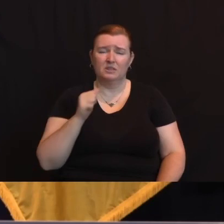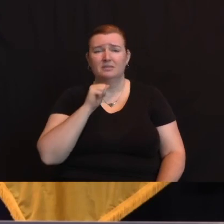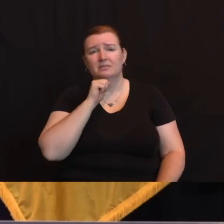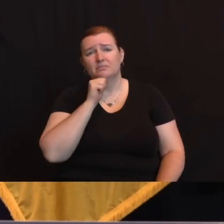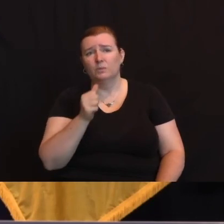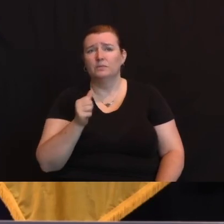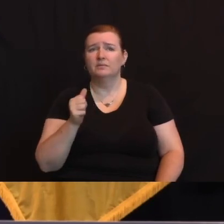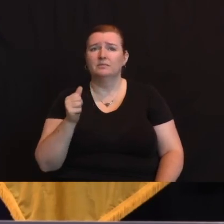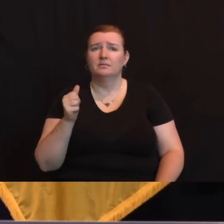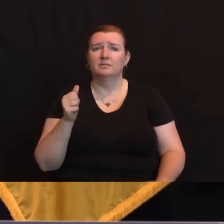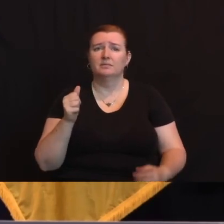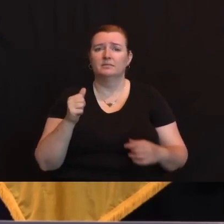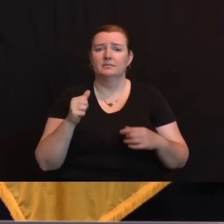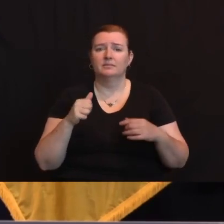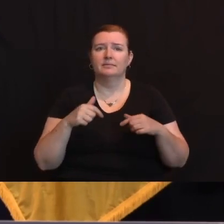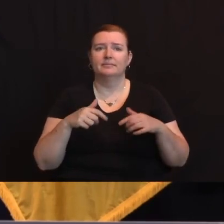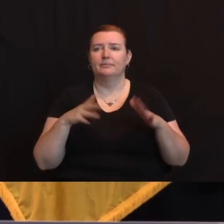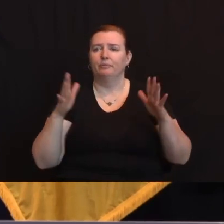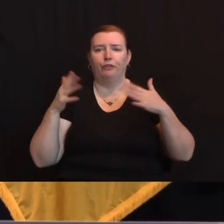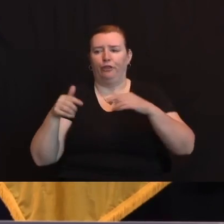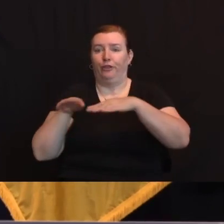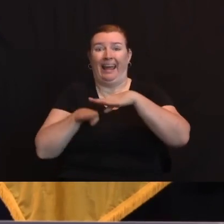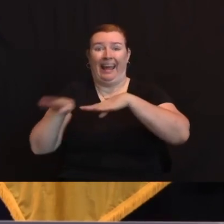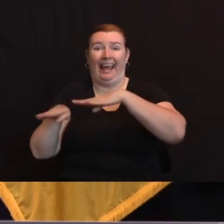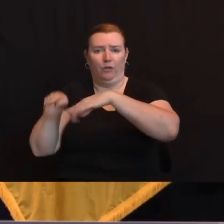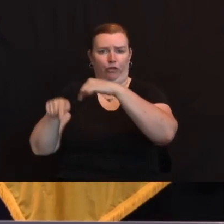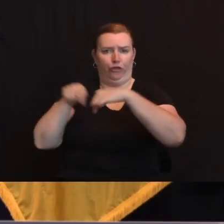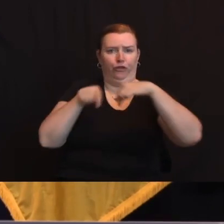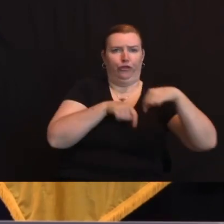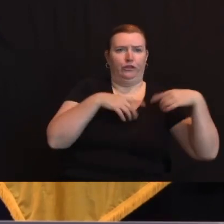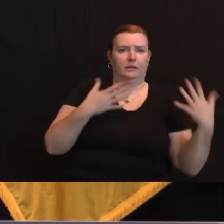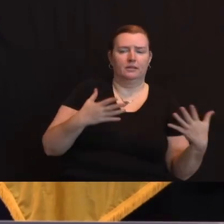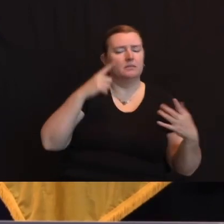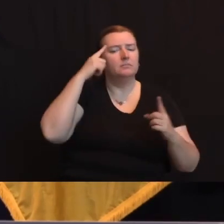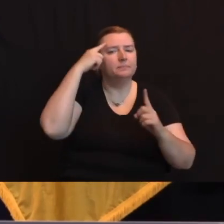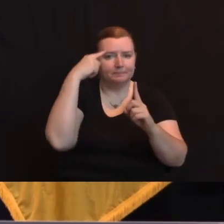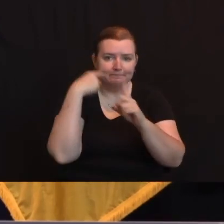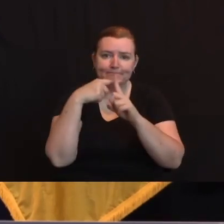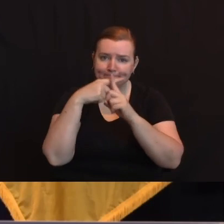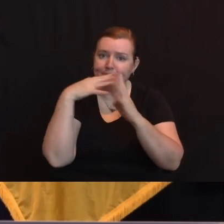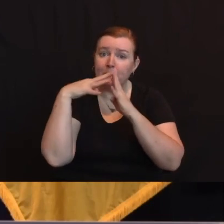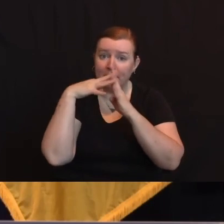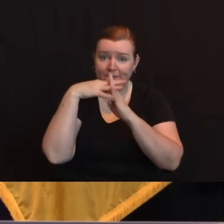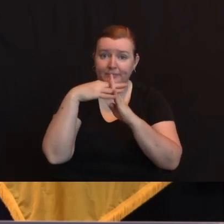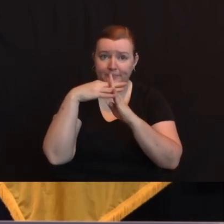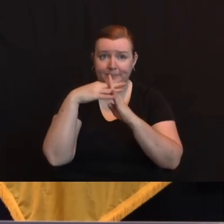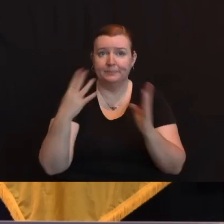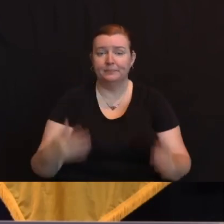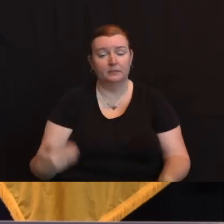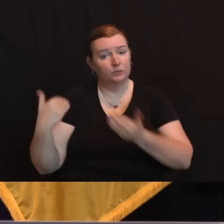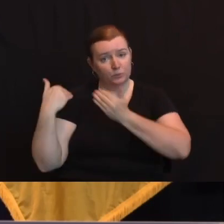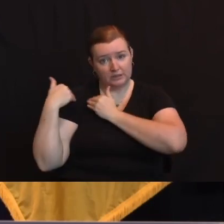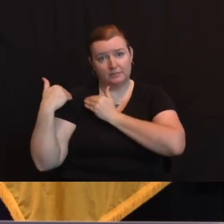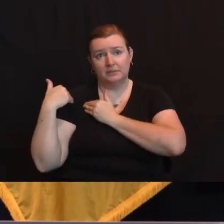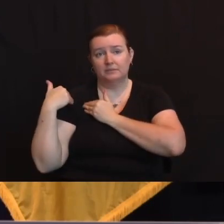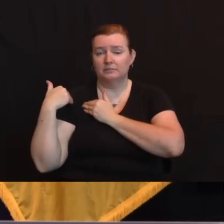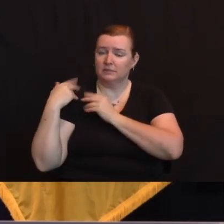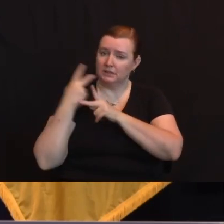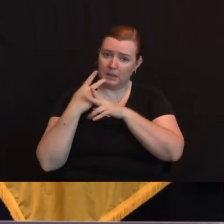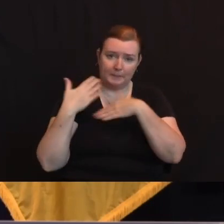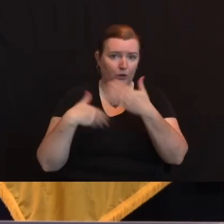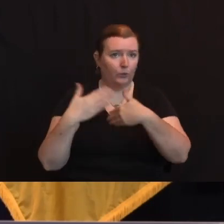your optimism here. Keep your personal responsibility high. We can see our way through this without